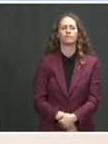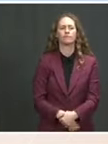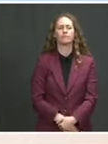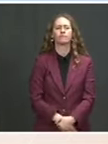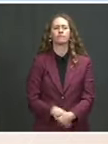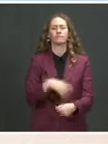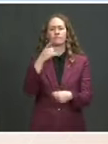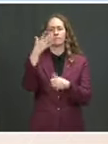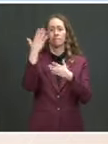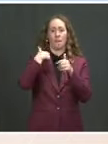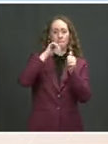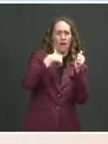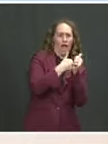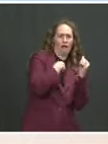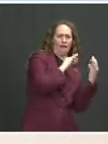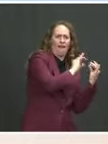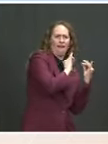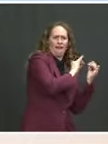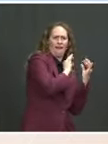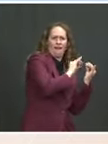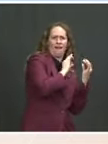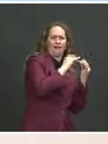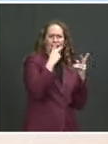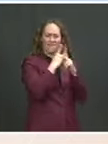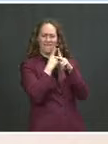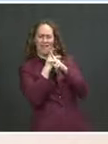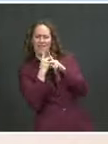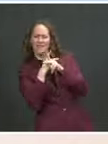how we can leverage our tools and our convening power to have a